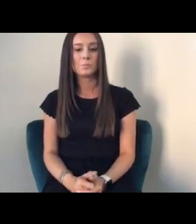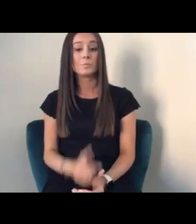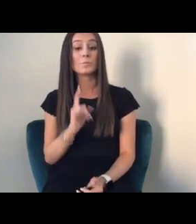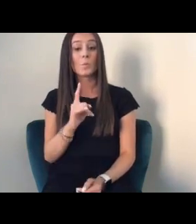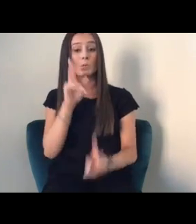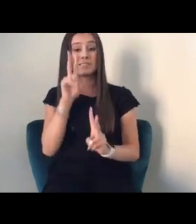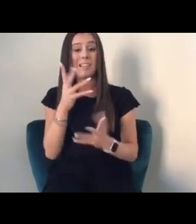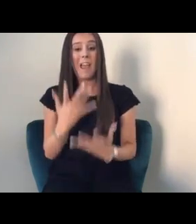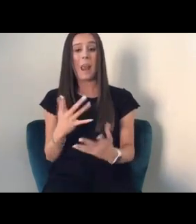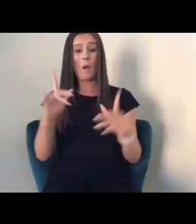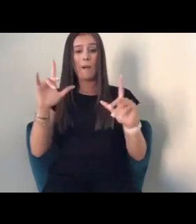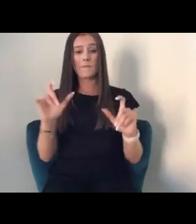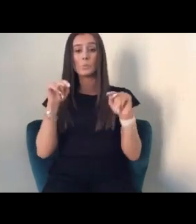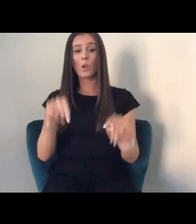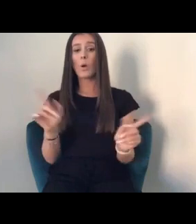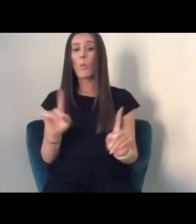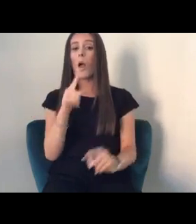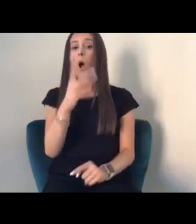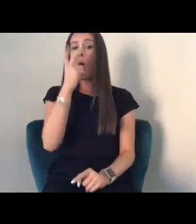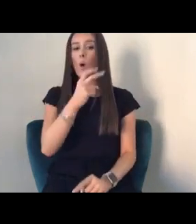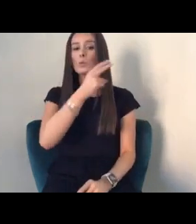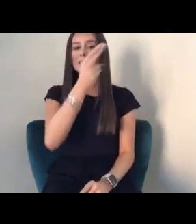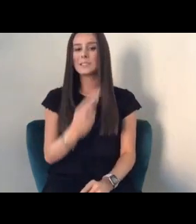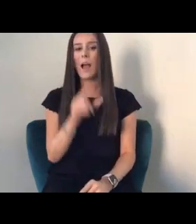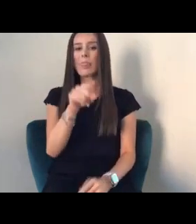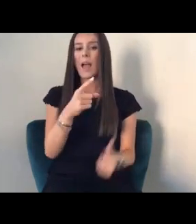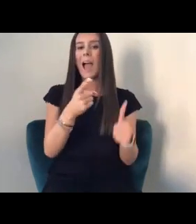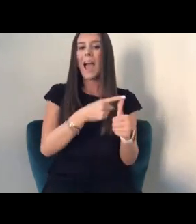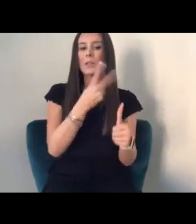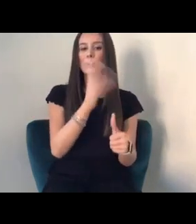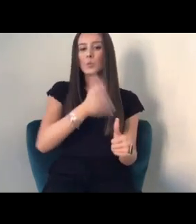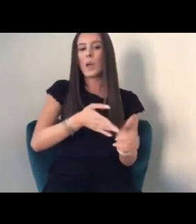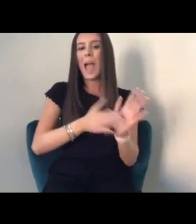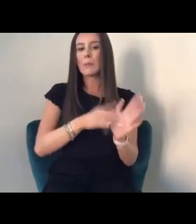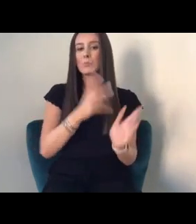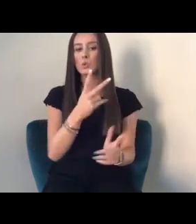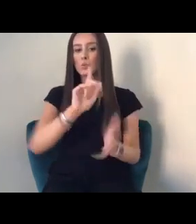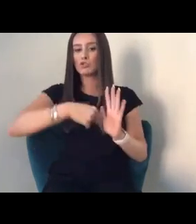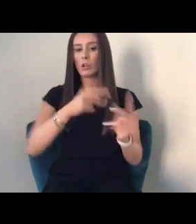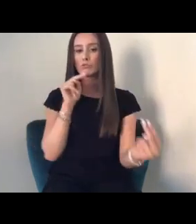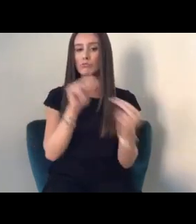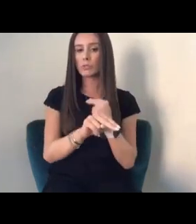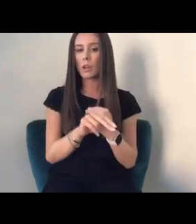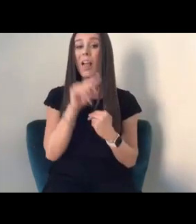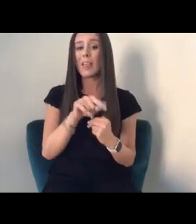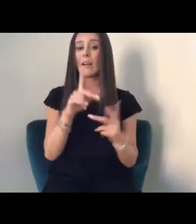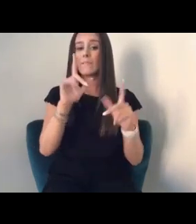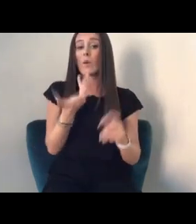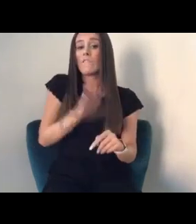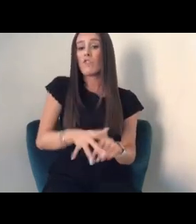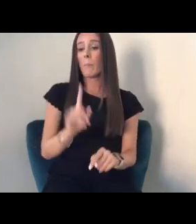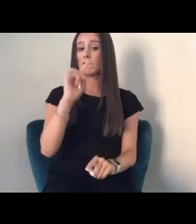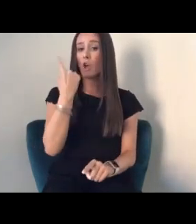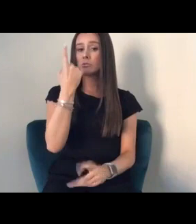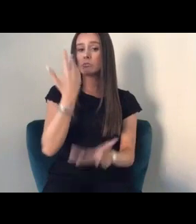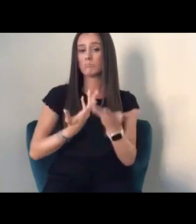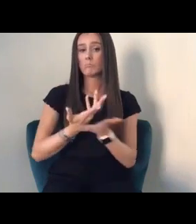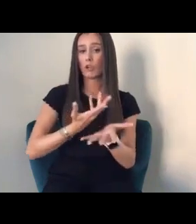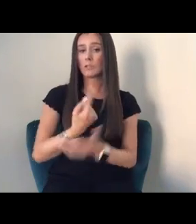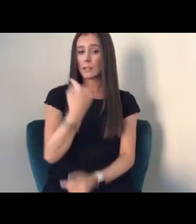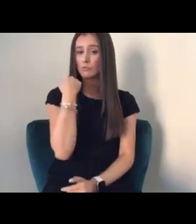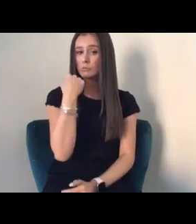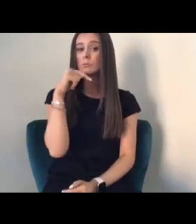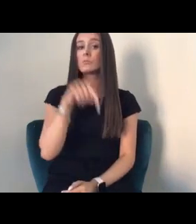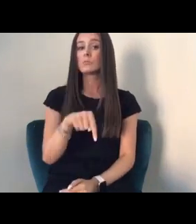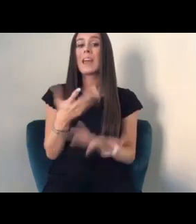is an image depicting the M2A2 junction as we presented it at supplementary consultation. And we'll